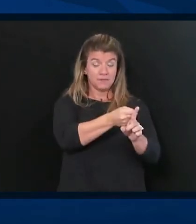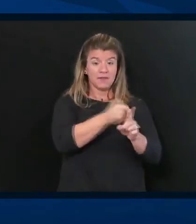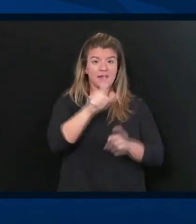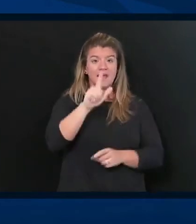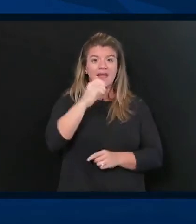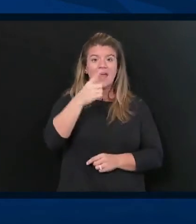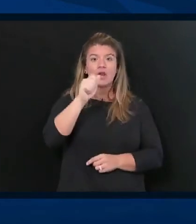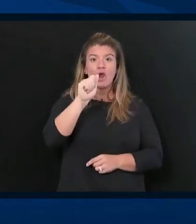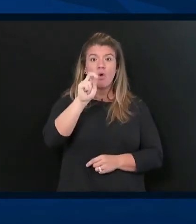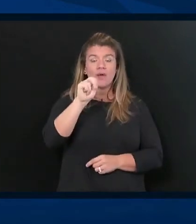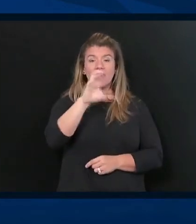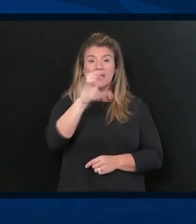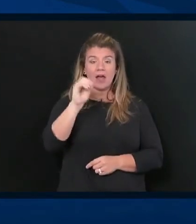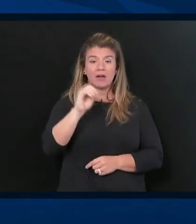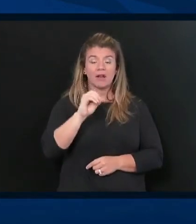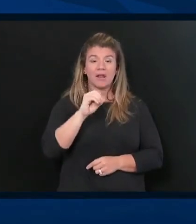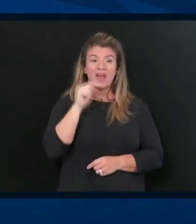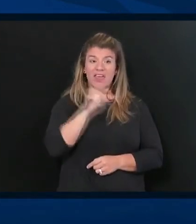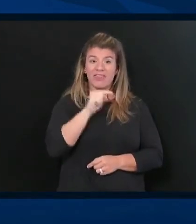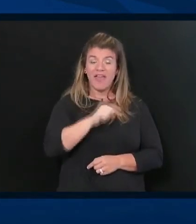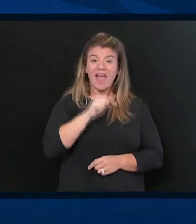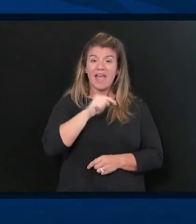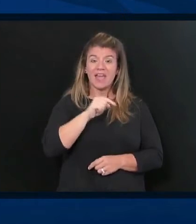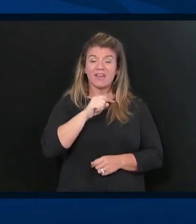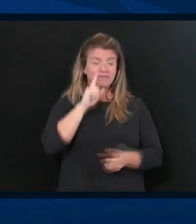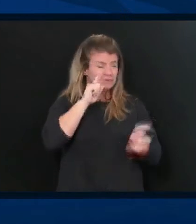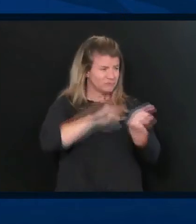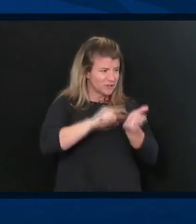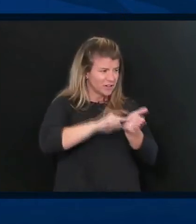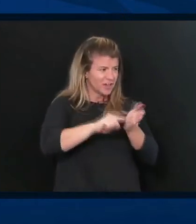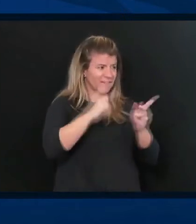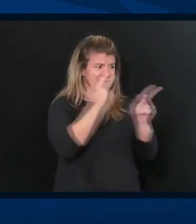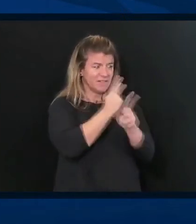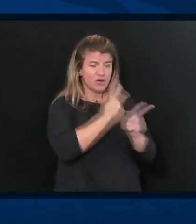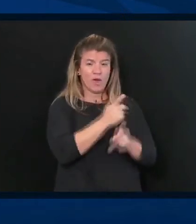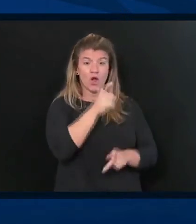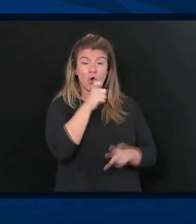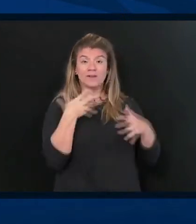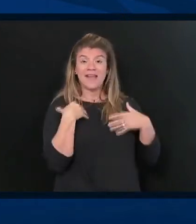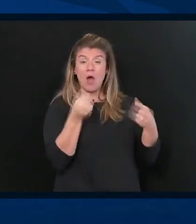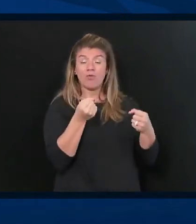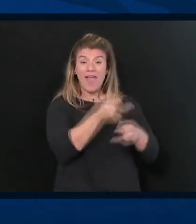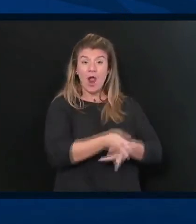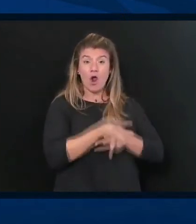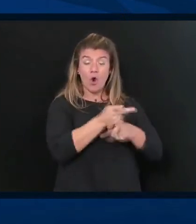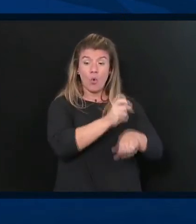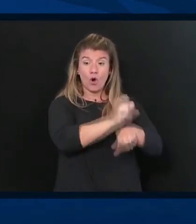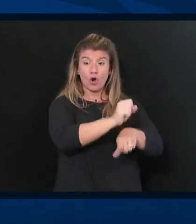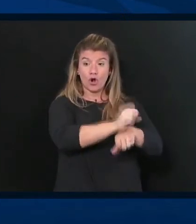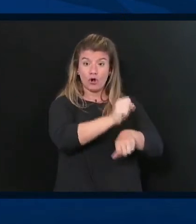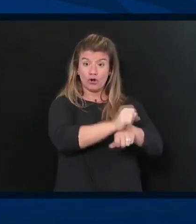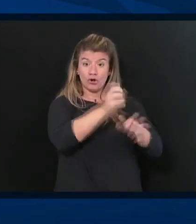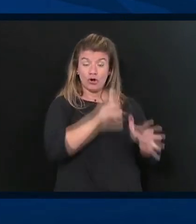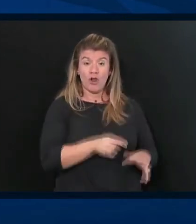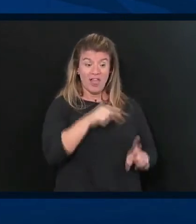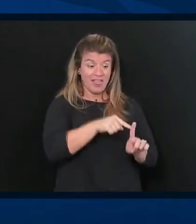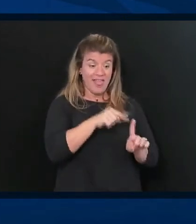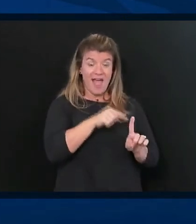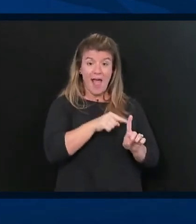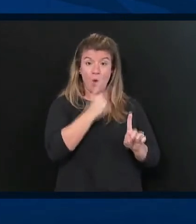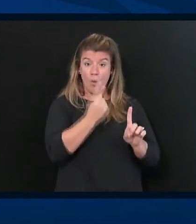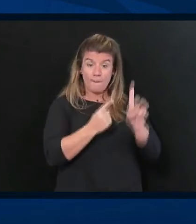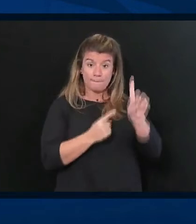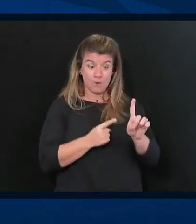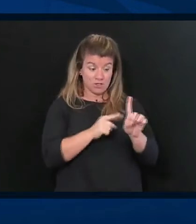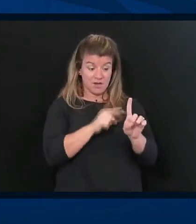traced back to a healthcare provider. And a healthcare worker unknowingly had transferred that